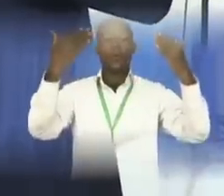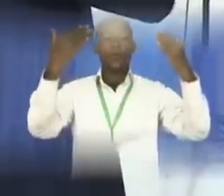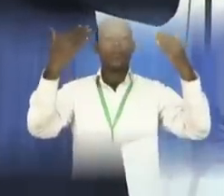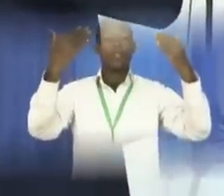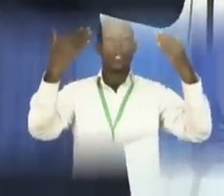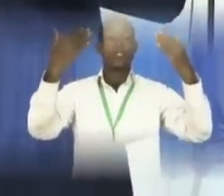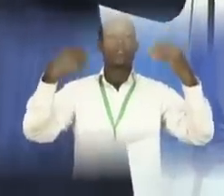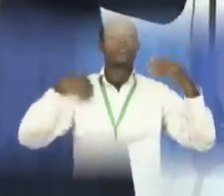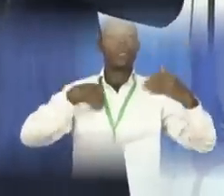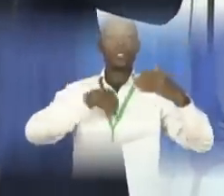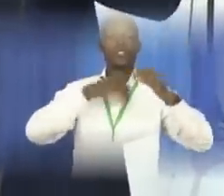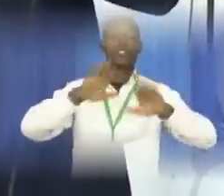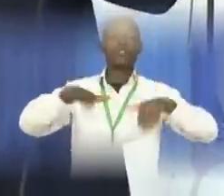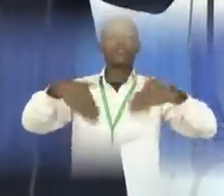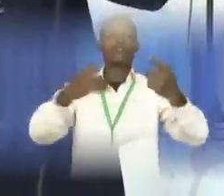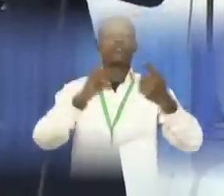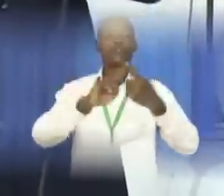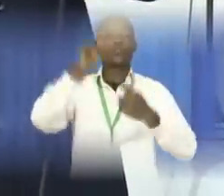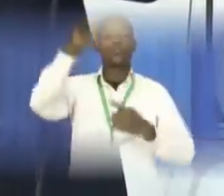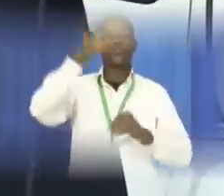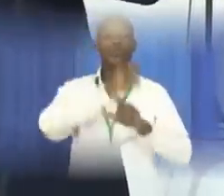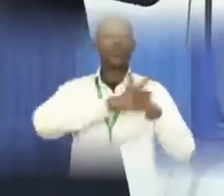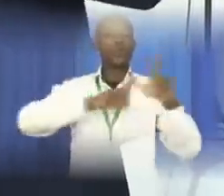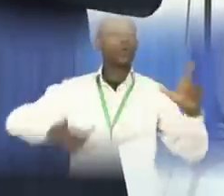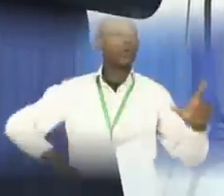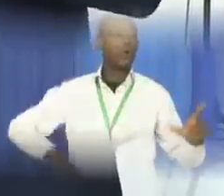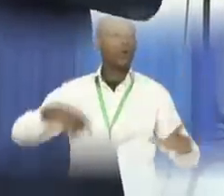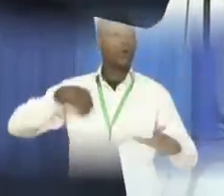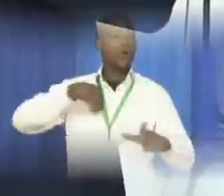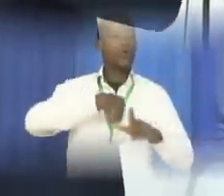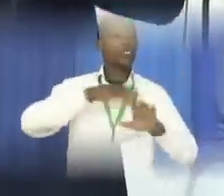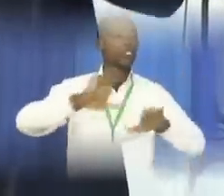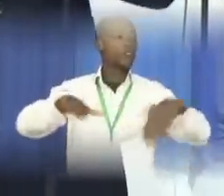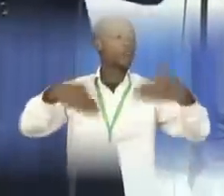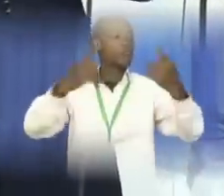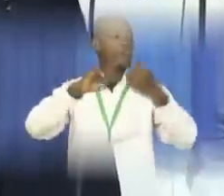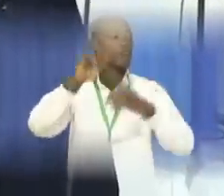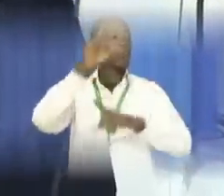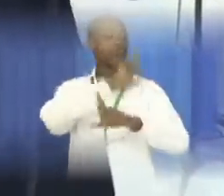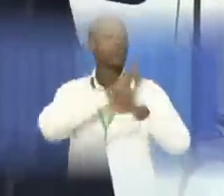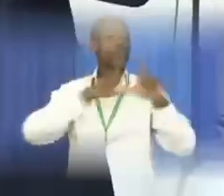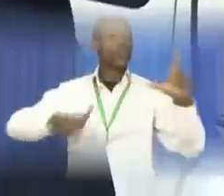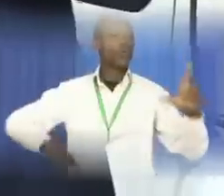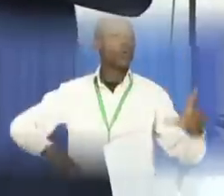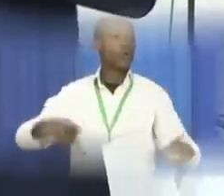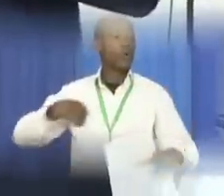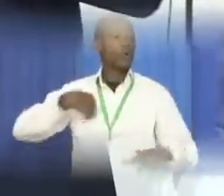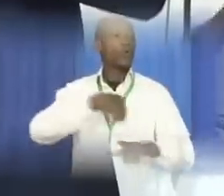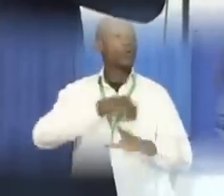Lord. All thanks we give to you, Lord. We give to you.